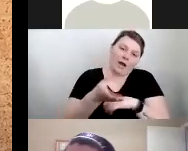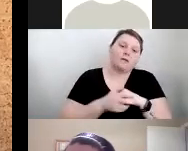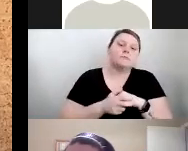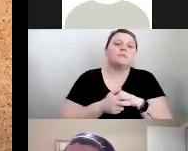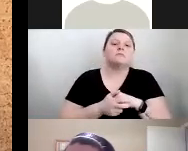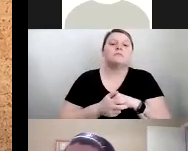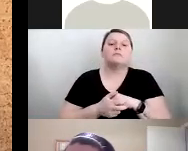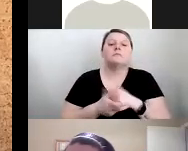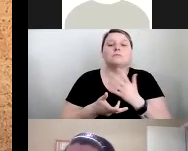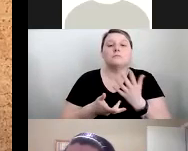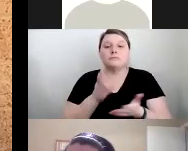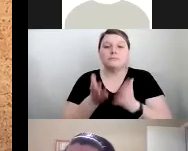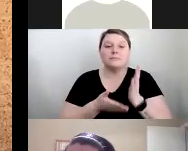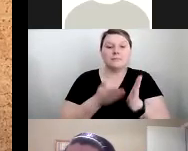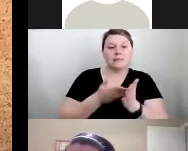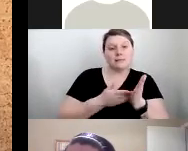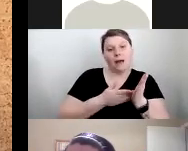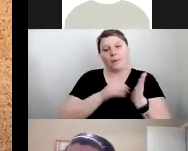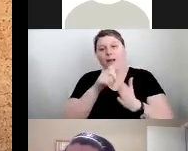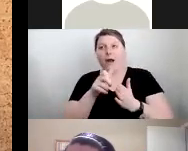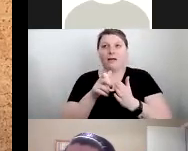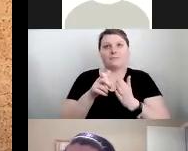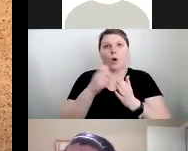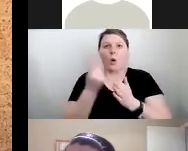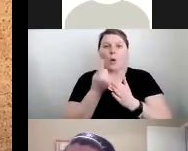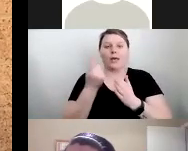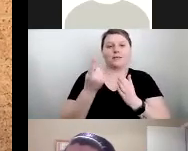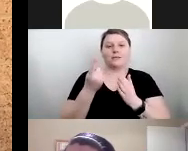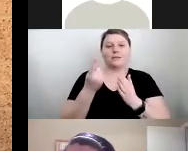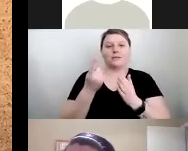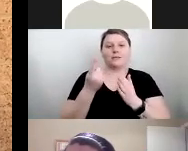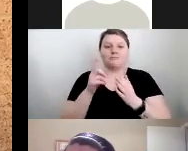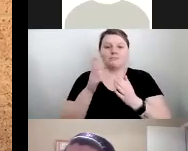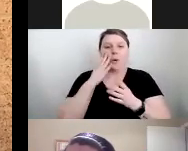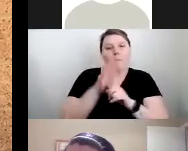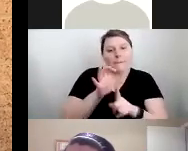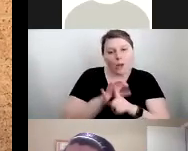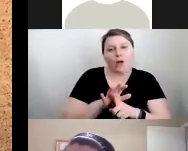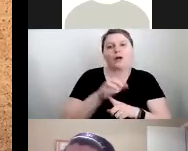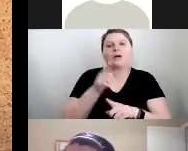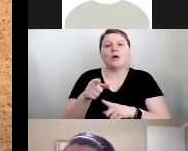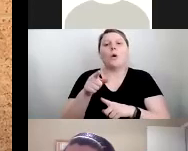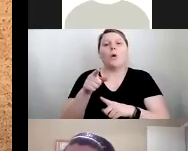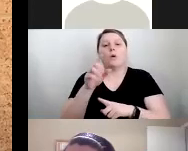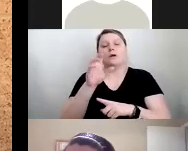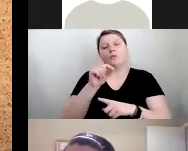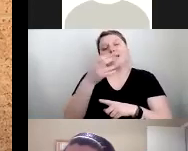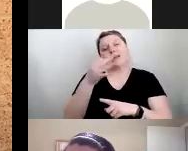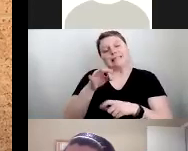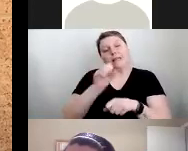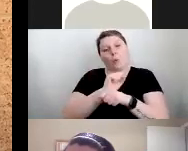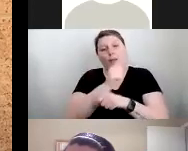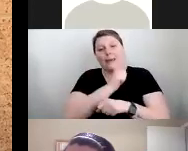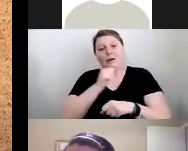less flashy. I worked along the border. This was in 2019. This is the Arizona-Mexico border. And you may have